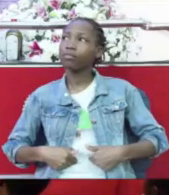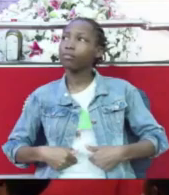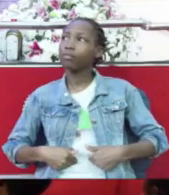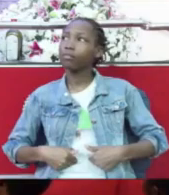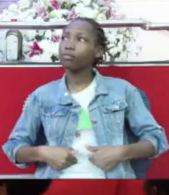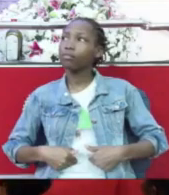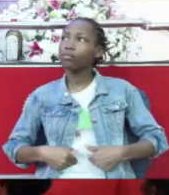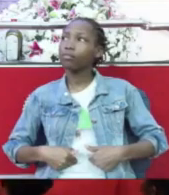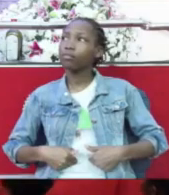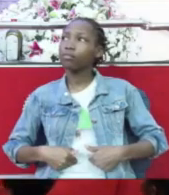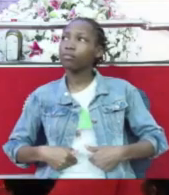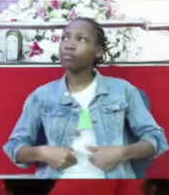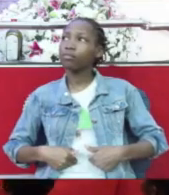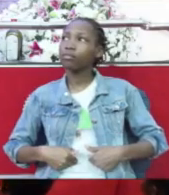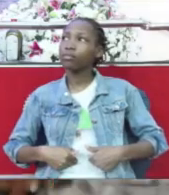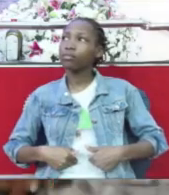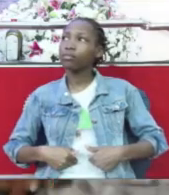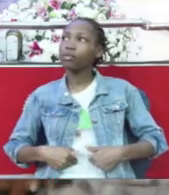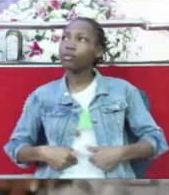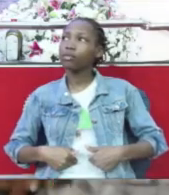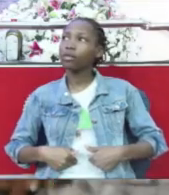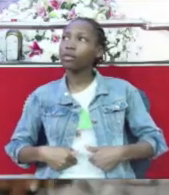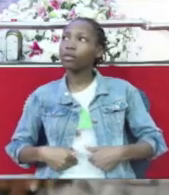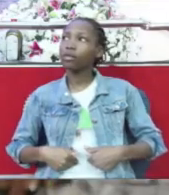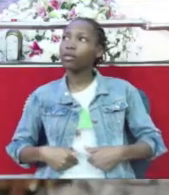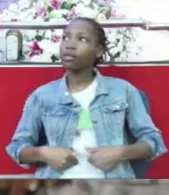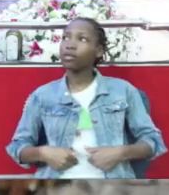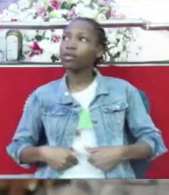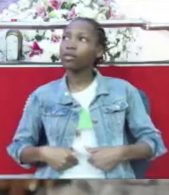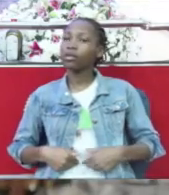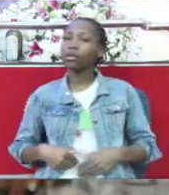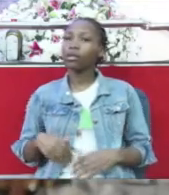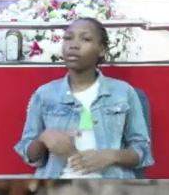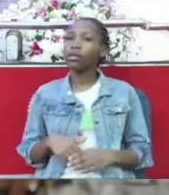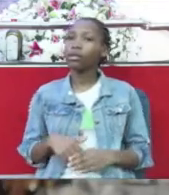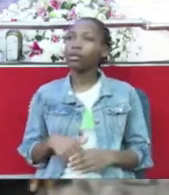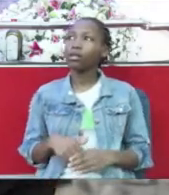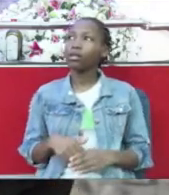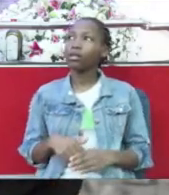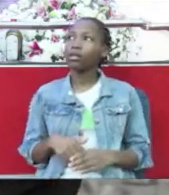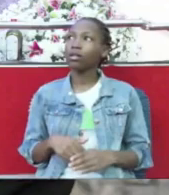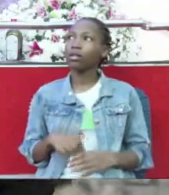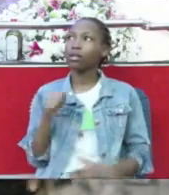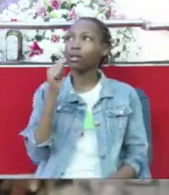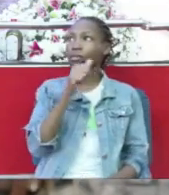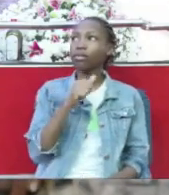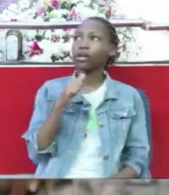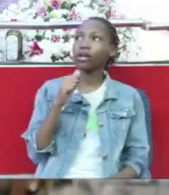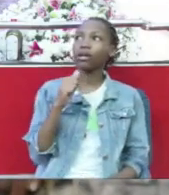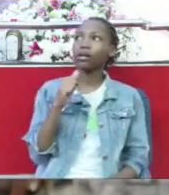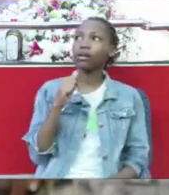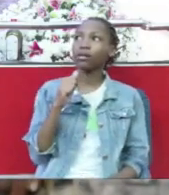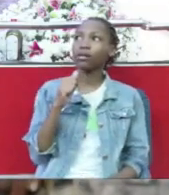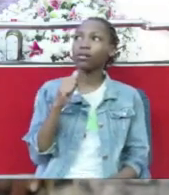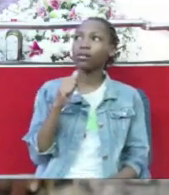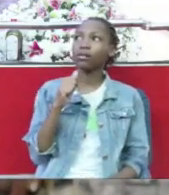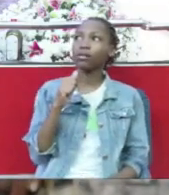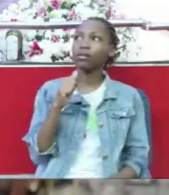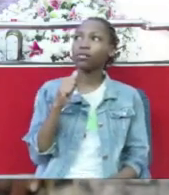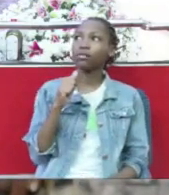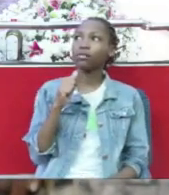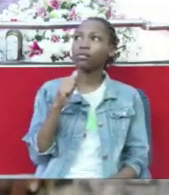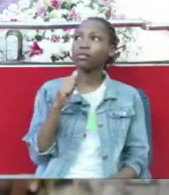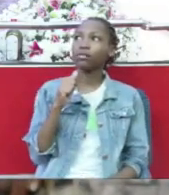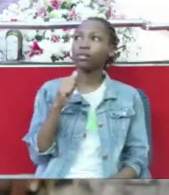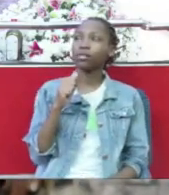Based on the demographics we have mentioned and the trajectories, kuhusiana na mtazamo ambao tumesema, having already established the